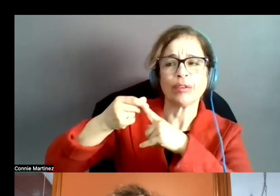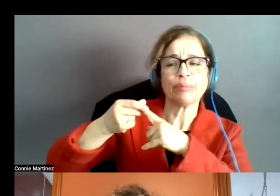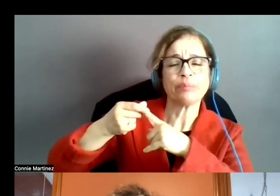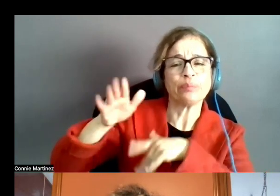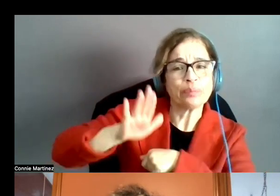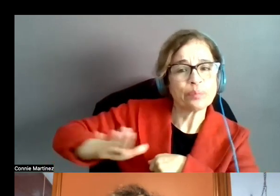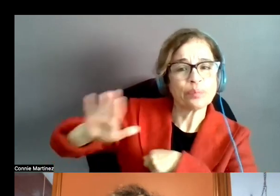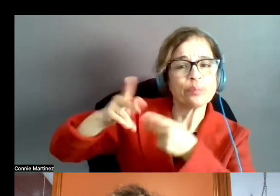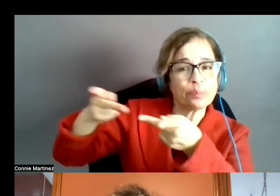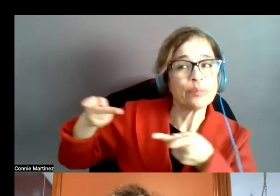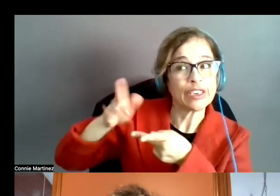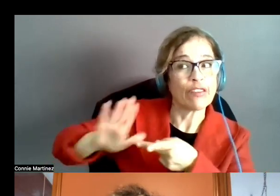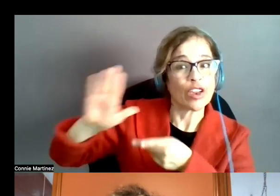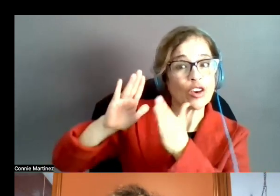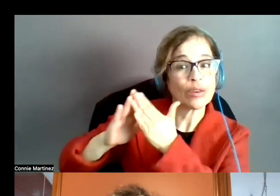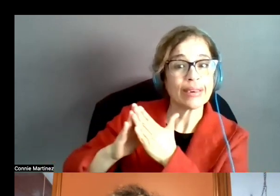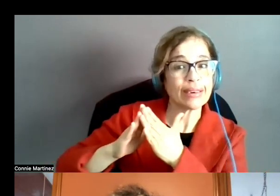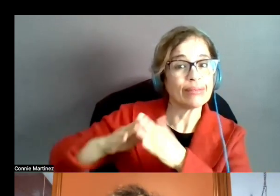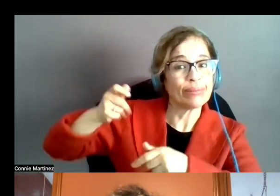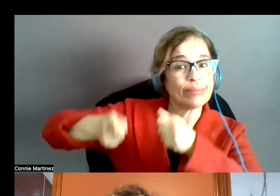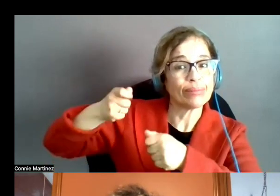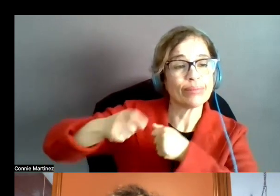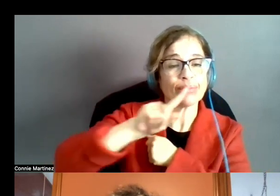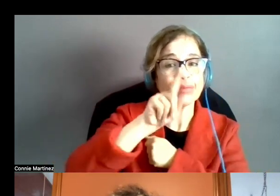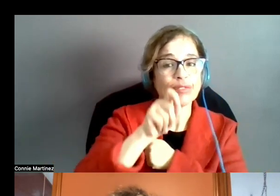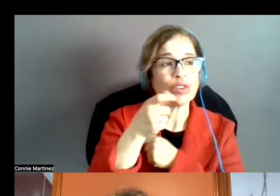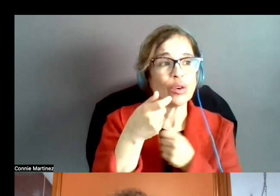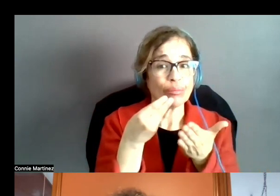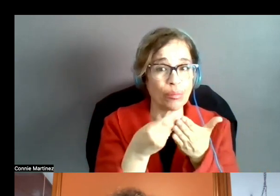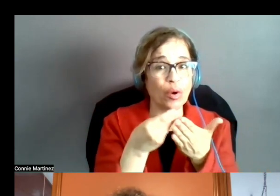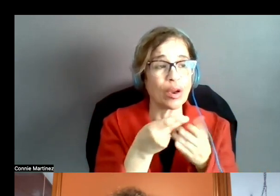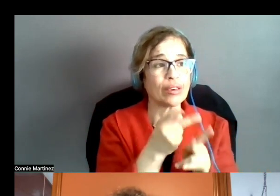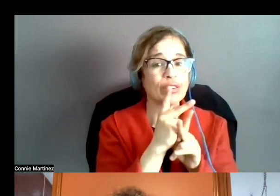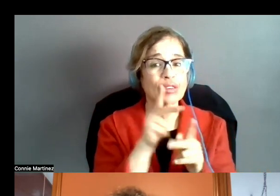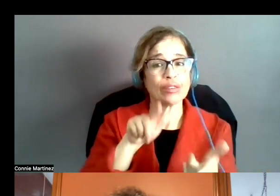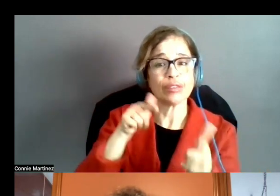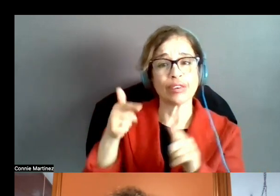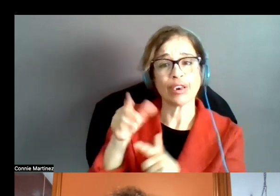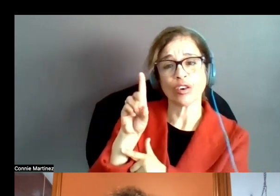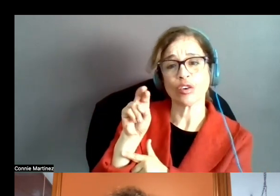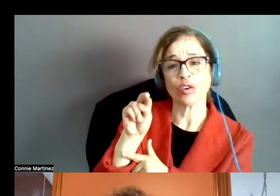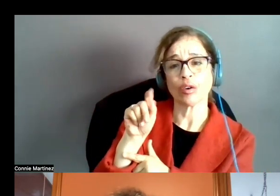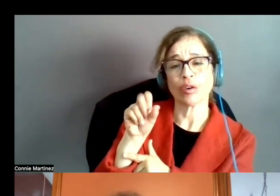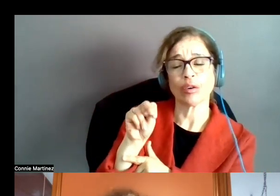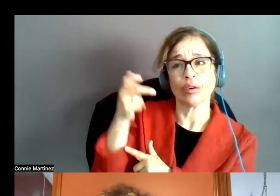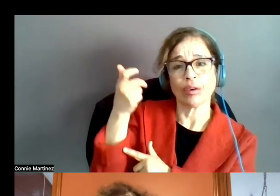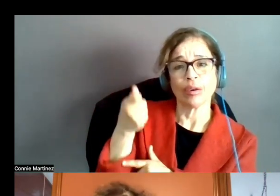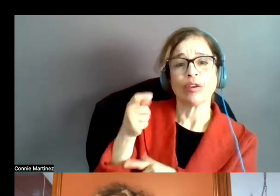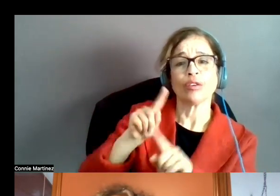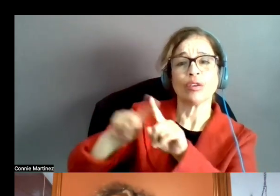town, and then they ask for donations, and then they switch their donations to different